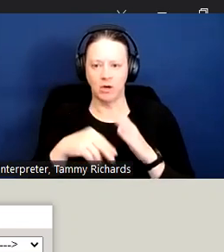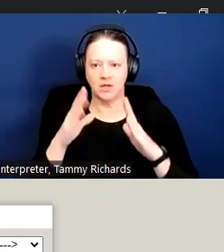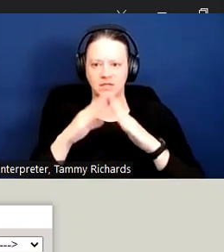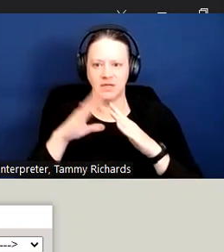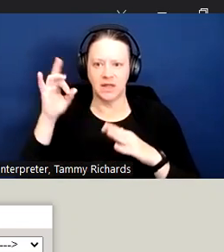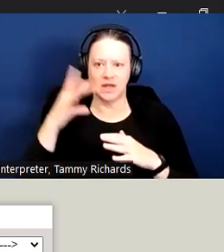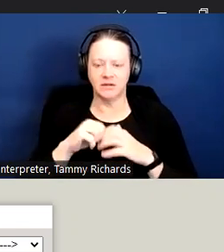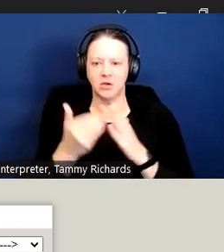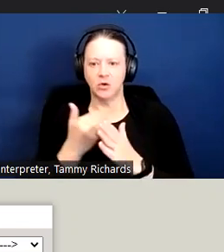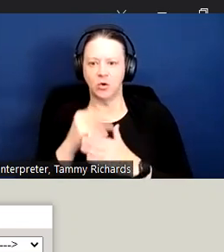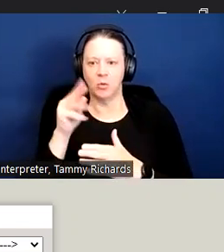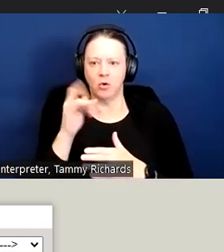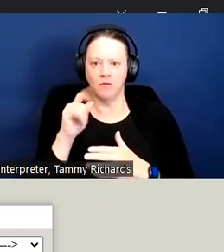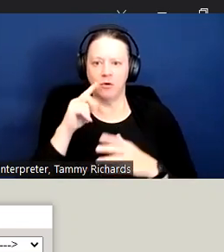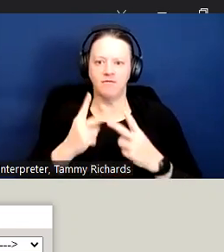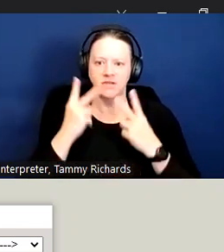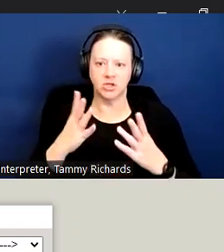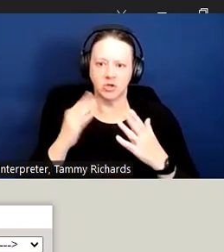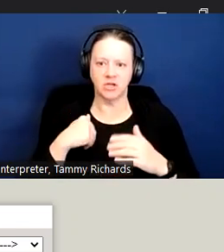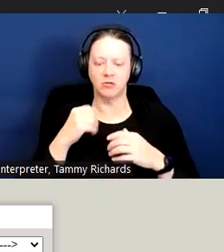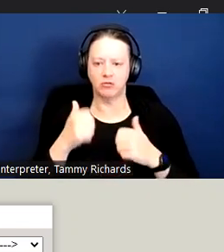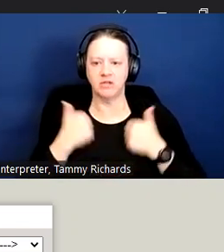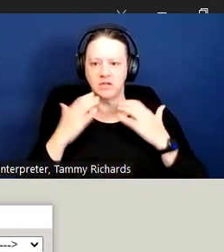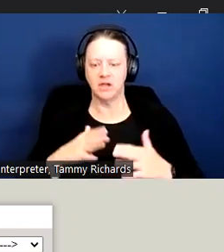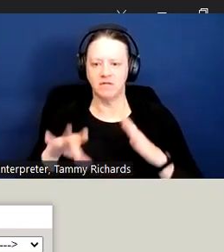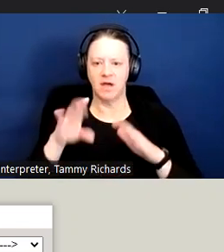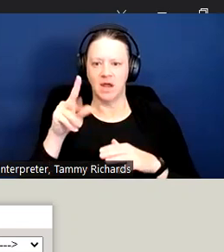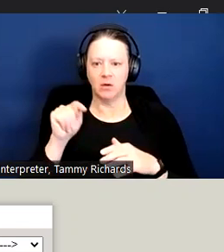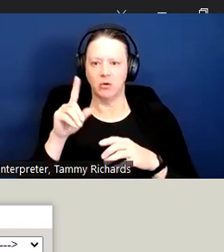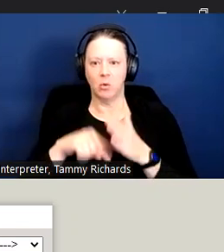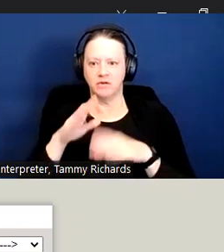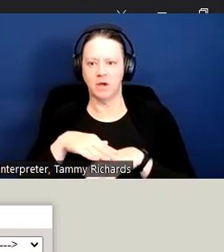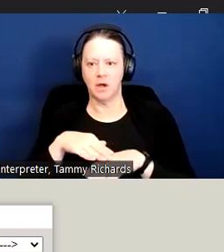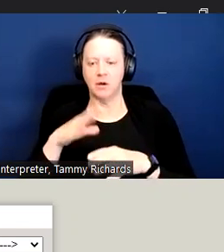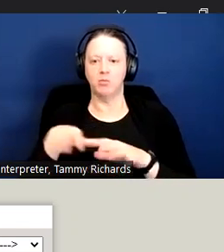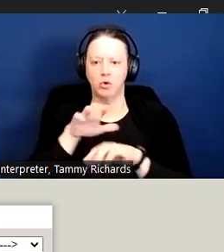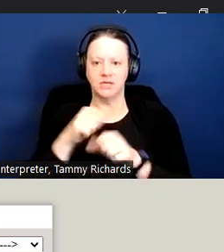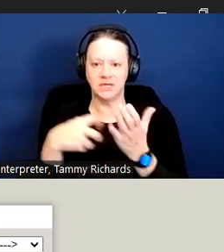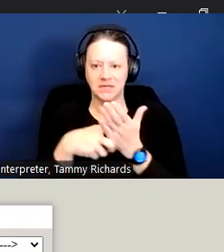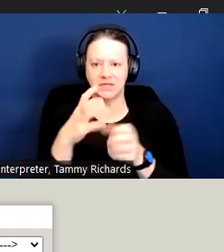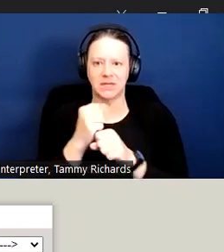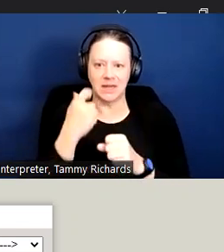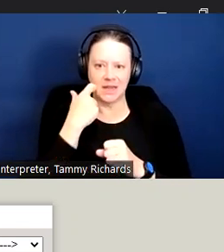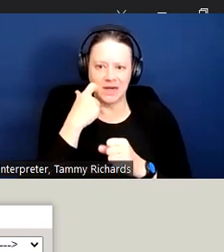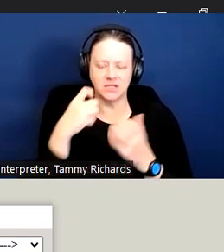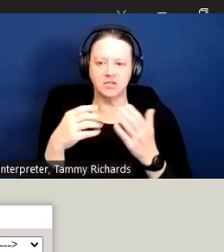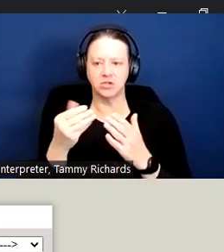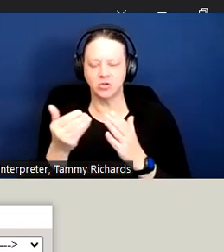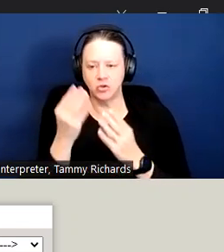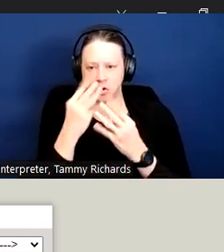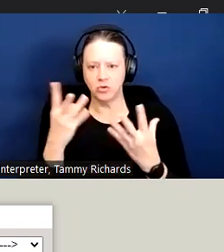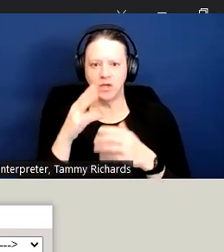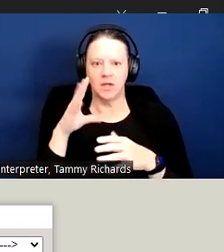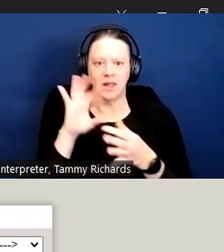is the new portal for visitors and residents. Find out what's on, book tickets, and get the latest news. Link heat wave, link to temperatures.